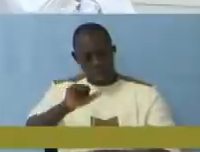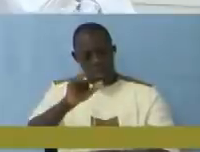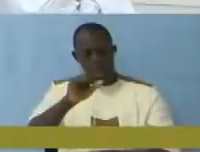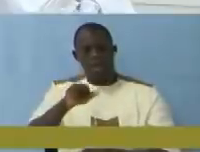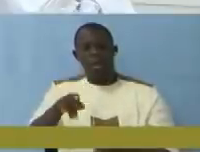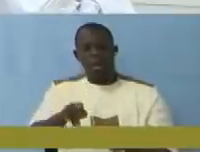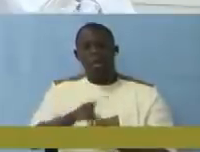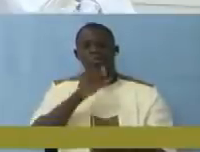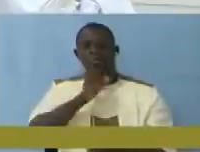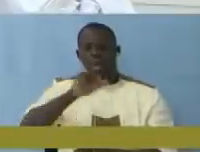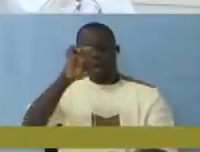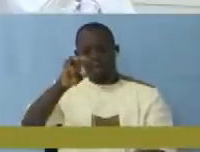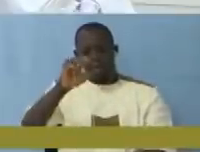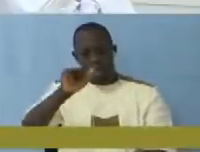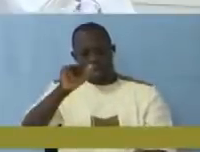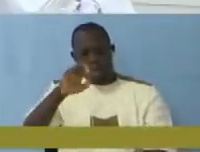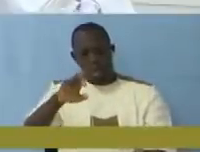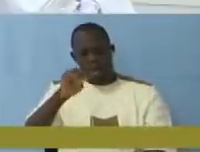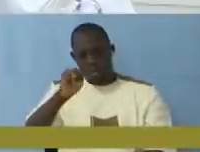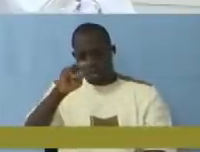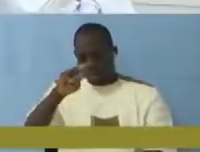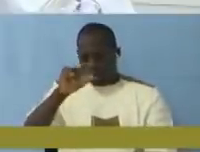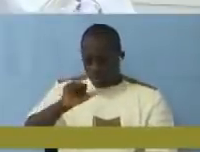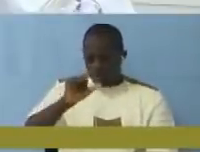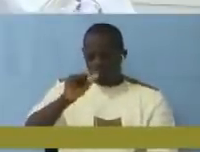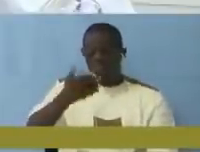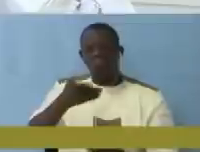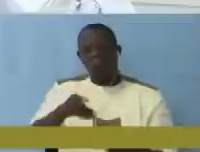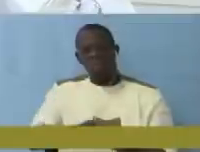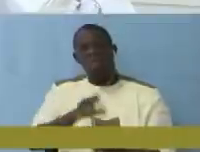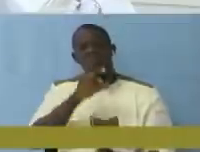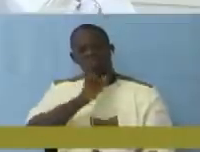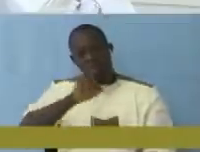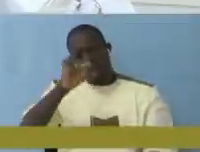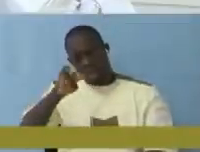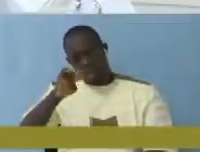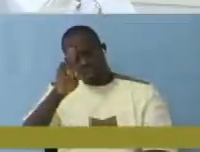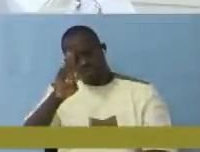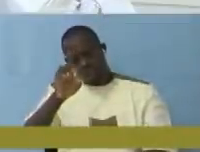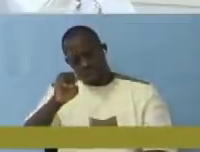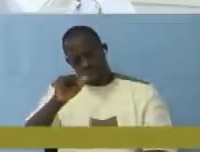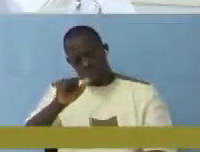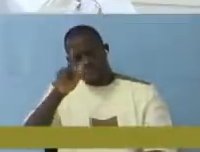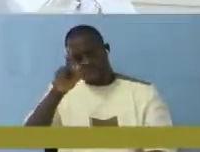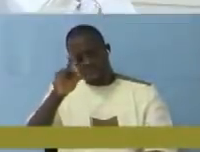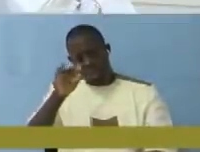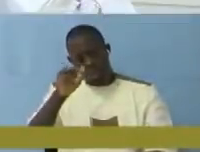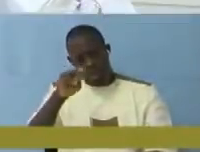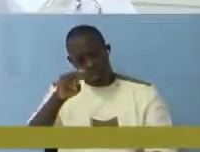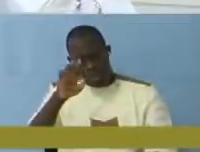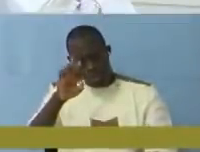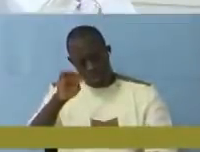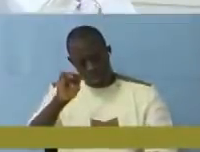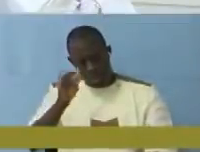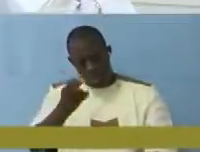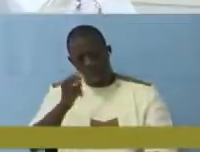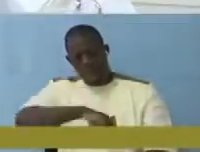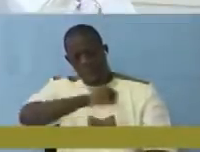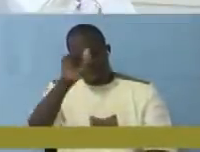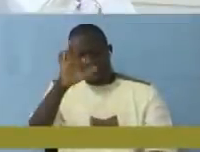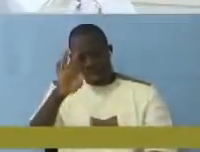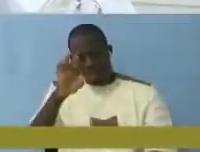Mr. Marina, Tala Marina, Musa Kinte, and Fodebari.